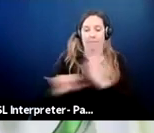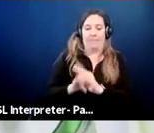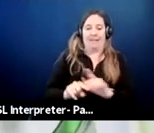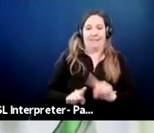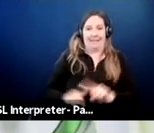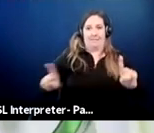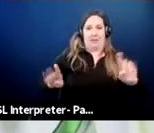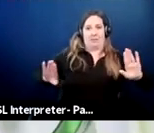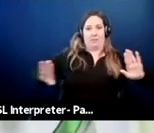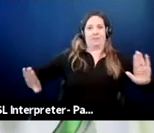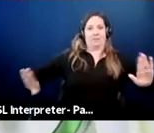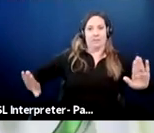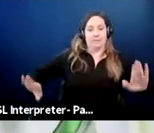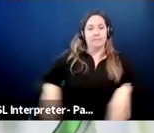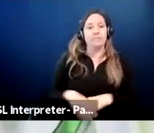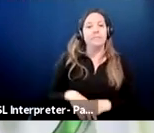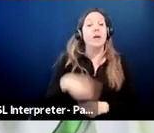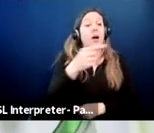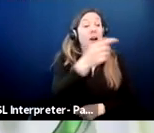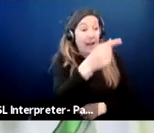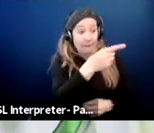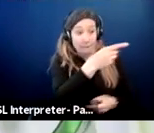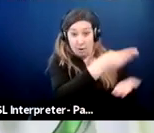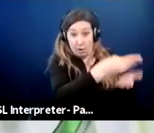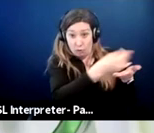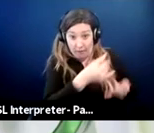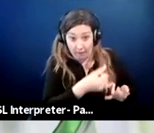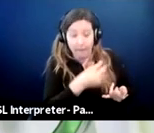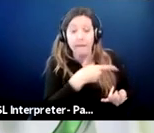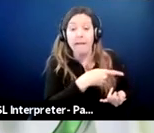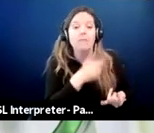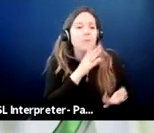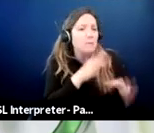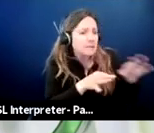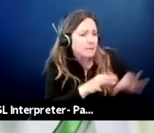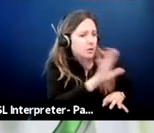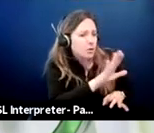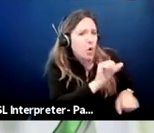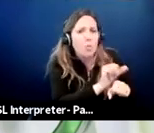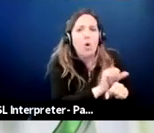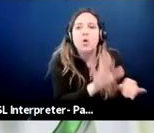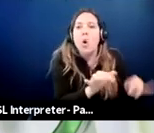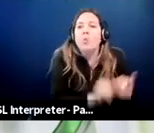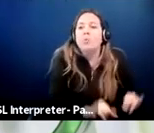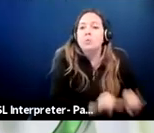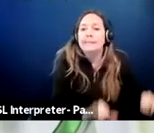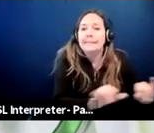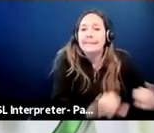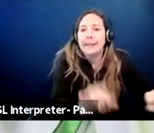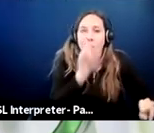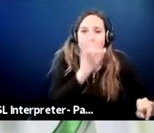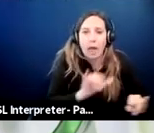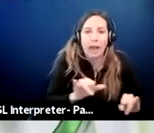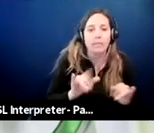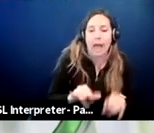two things. Also on the government grants, when you're claiming the work that you're gonna do, try and claim all your routine work. So the routine R&D, so